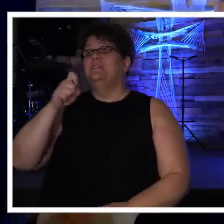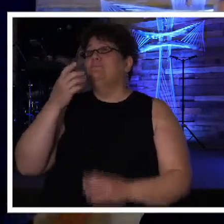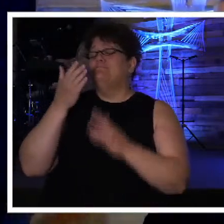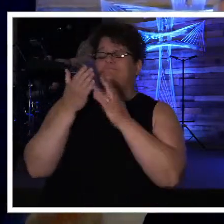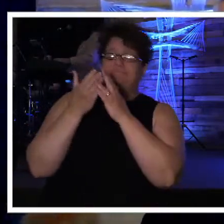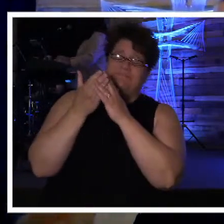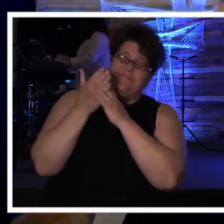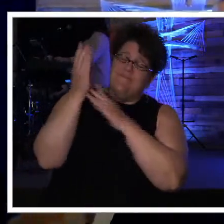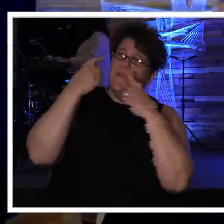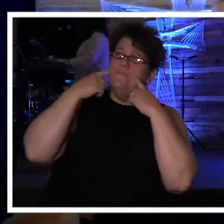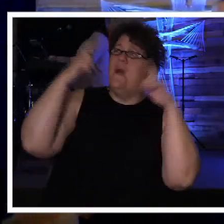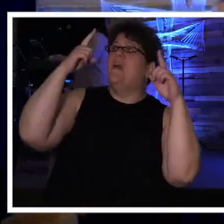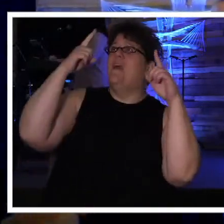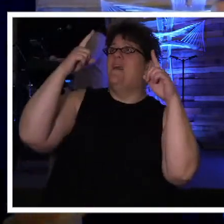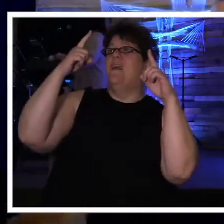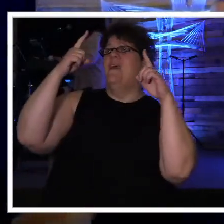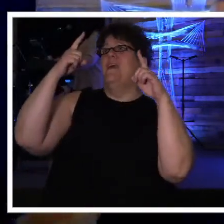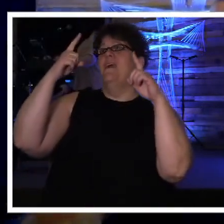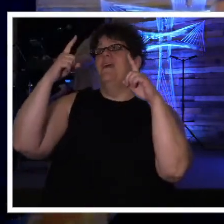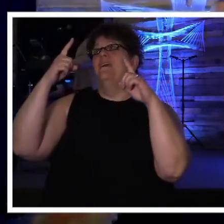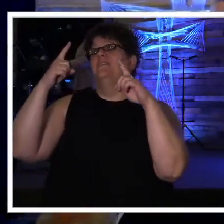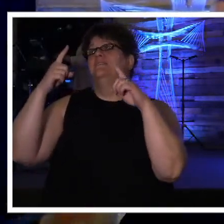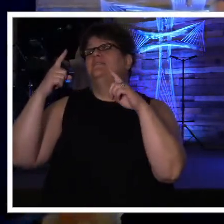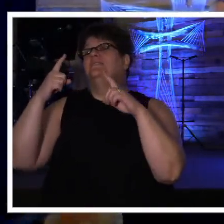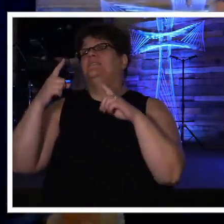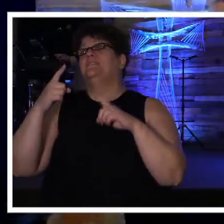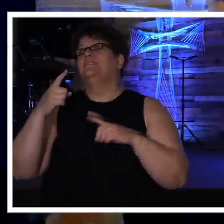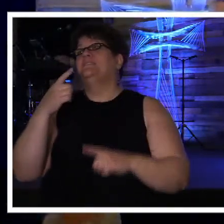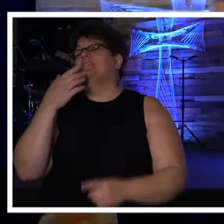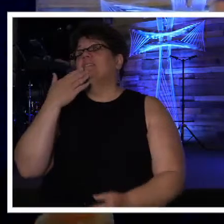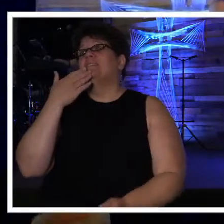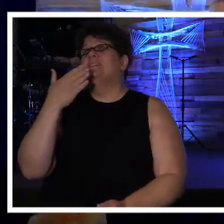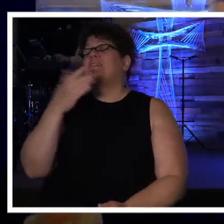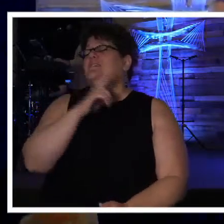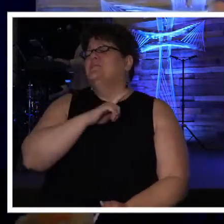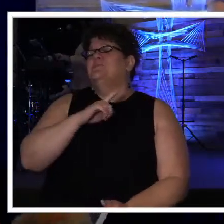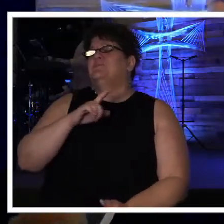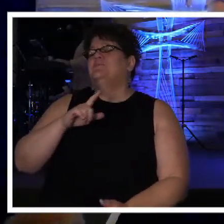lives. Come and move like only you.